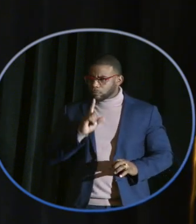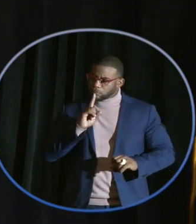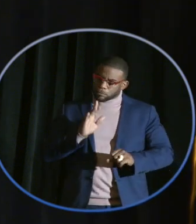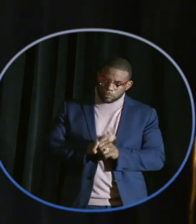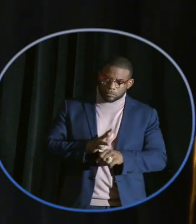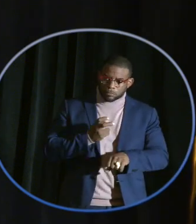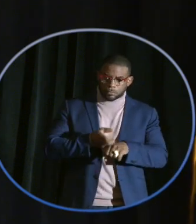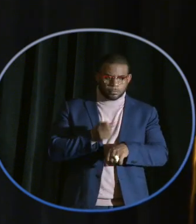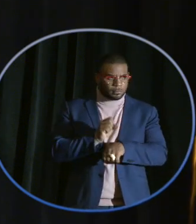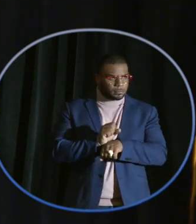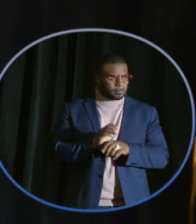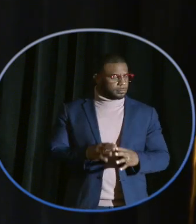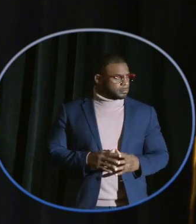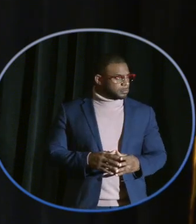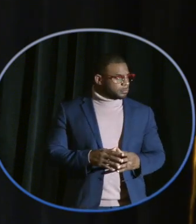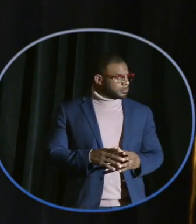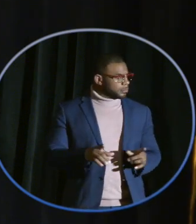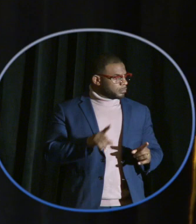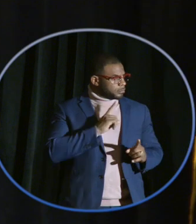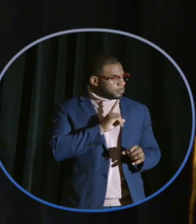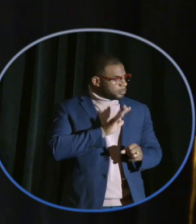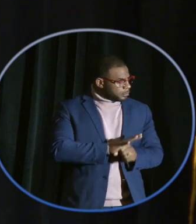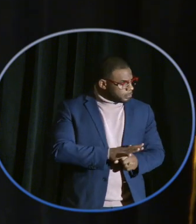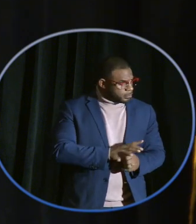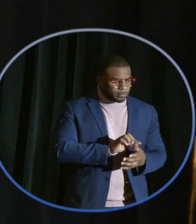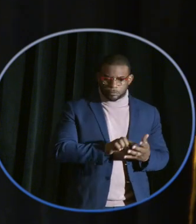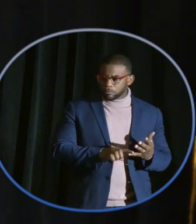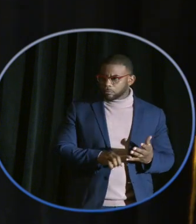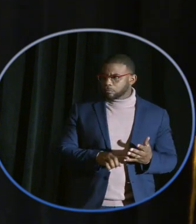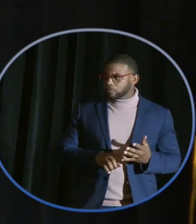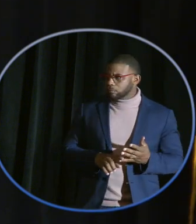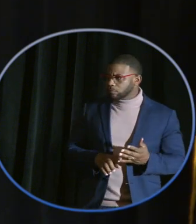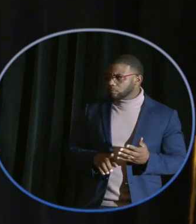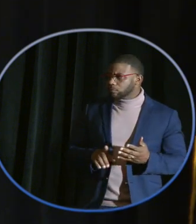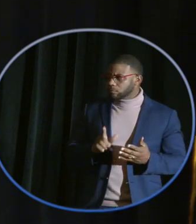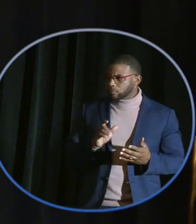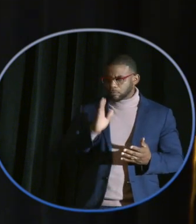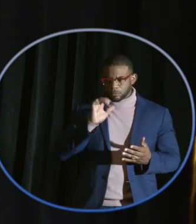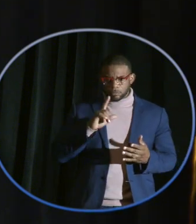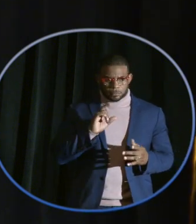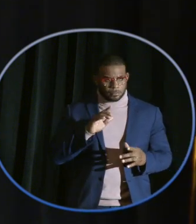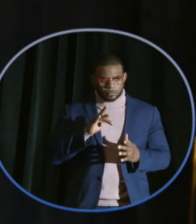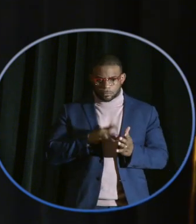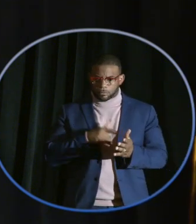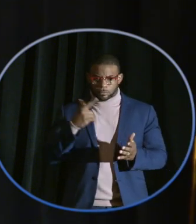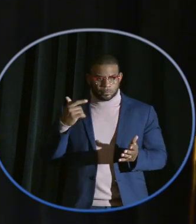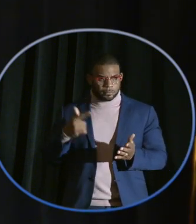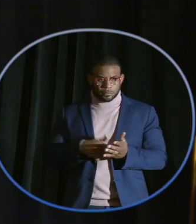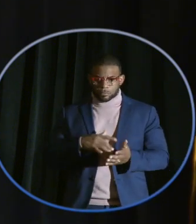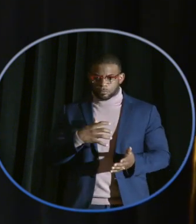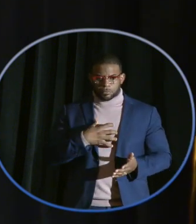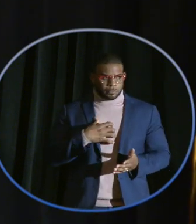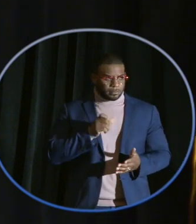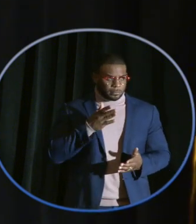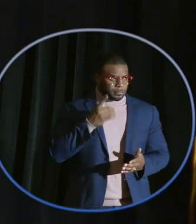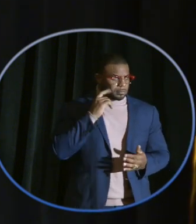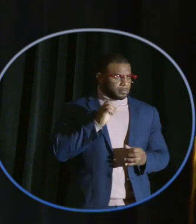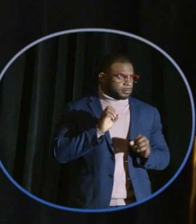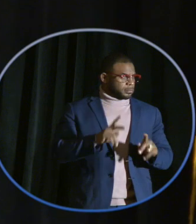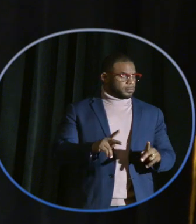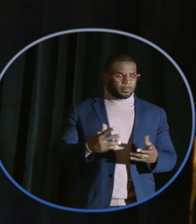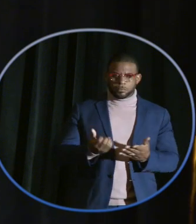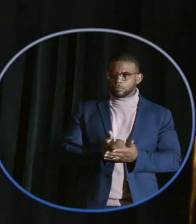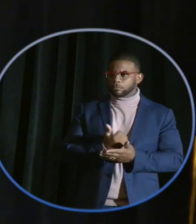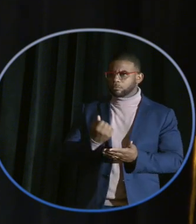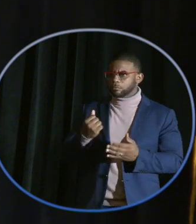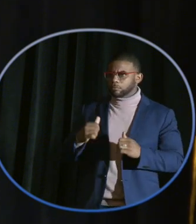dedicated and hard workers. They are committed, they rarely complain, and they are grateful for the opportunity